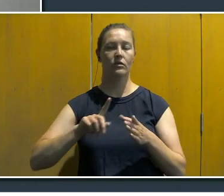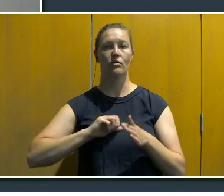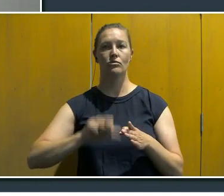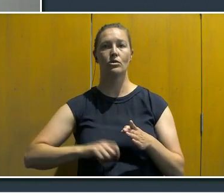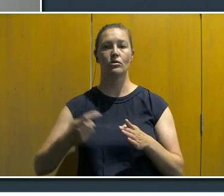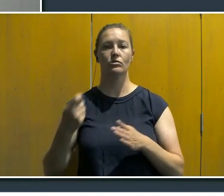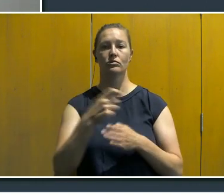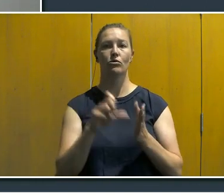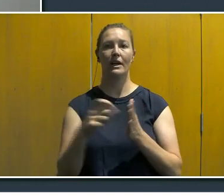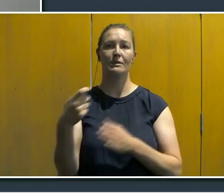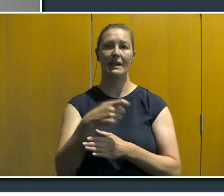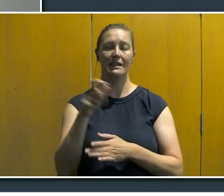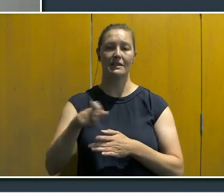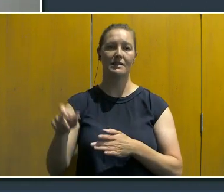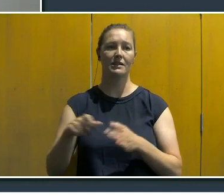Council area.